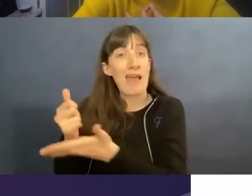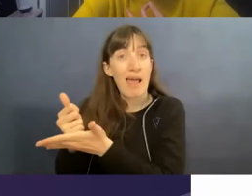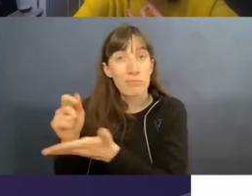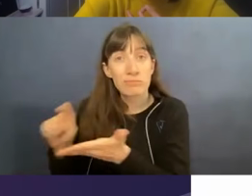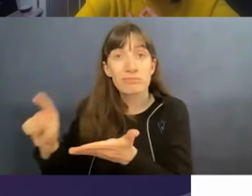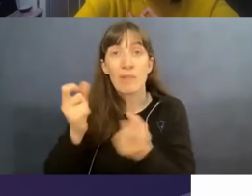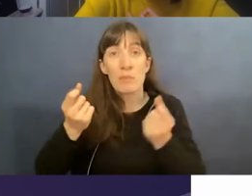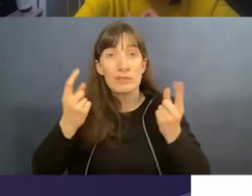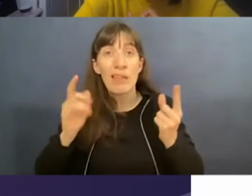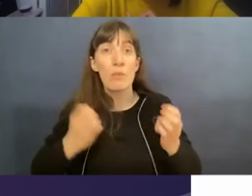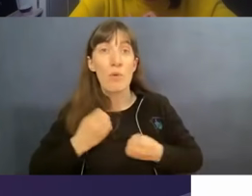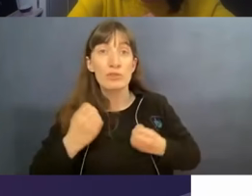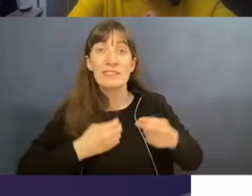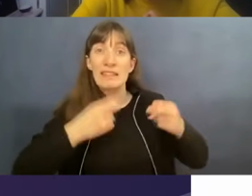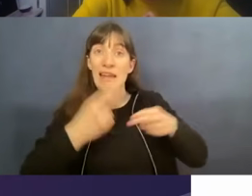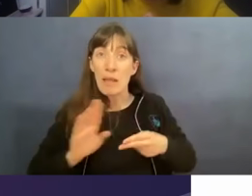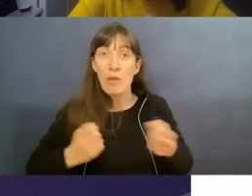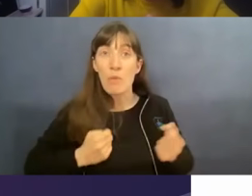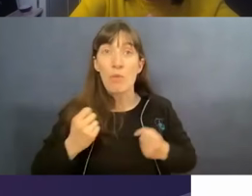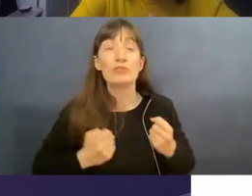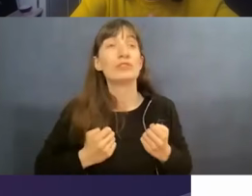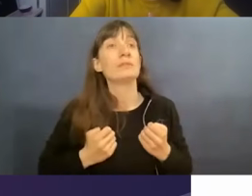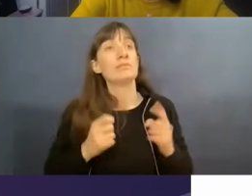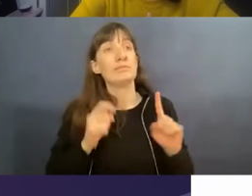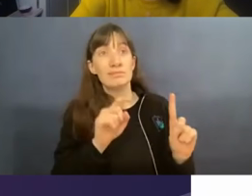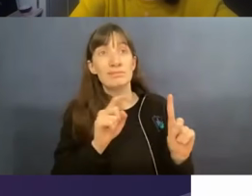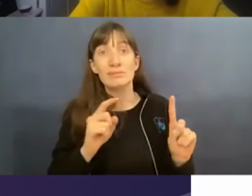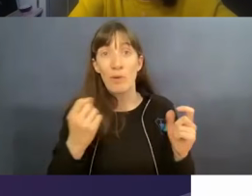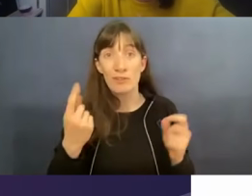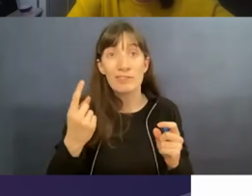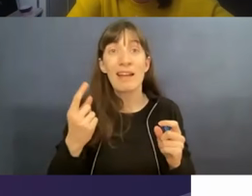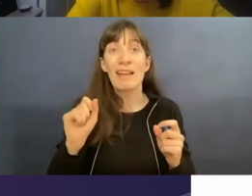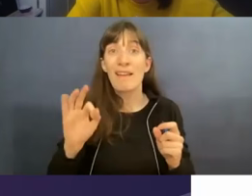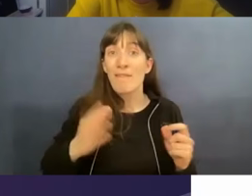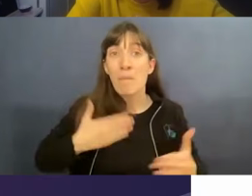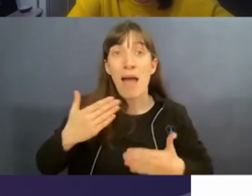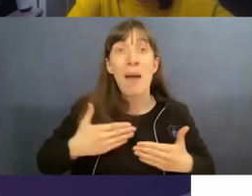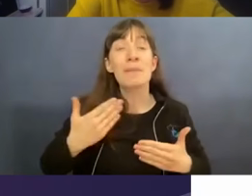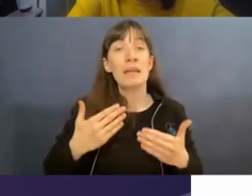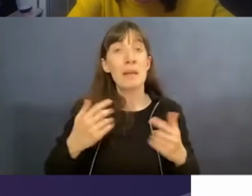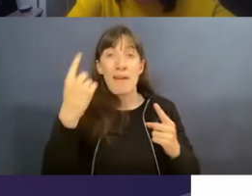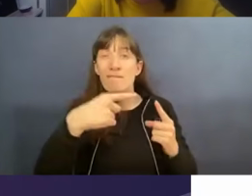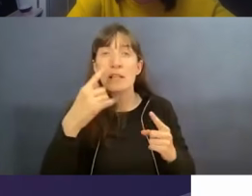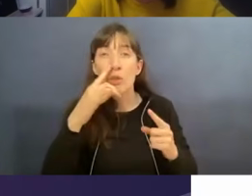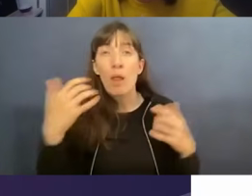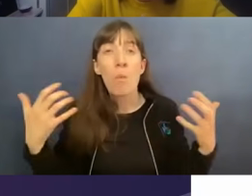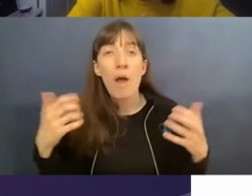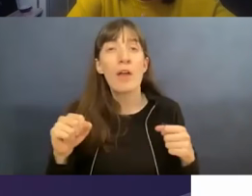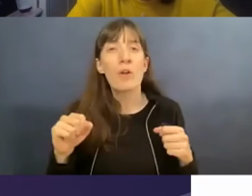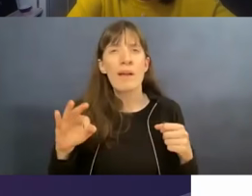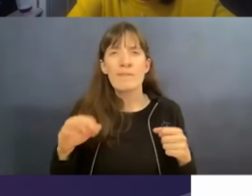kind of these faces are really important too, of like, what does my face look like when I'm happy, or what does my face look like when I'm annoyed,